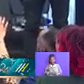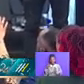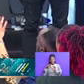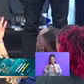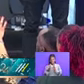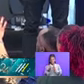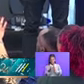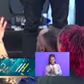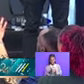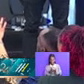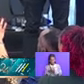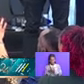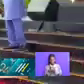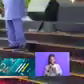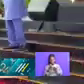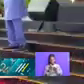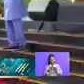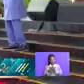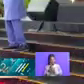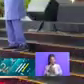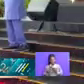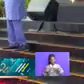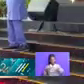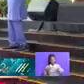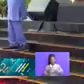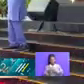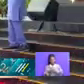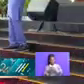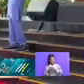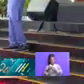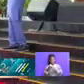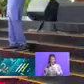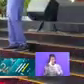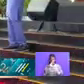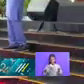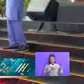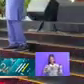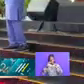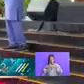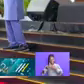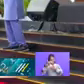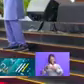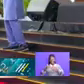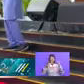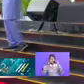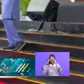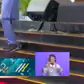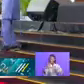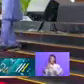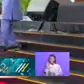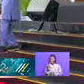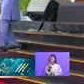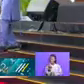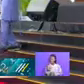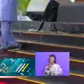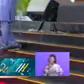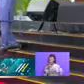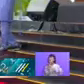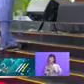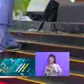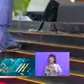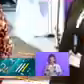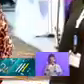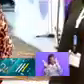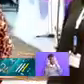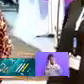joining with the right people in this season and God is going to take you to the next level and not only National